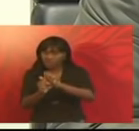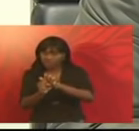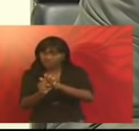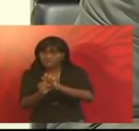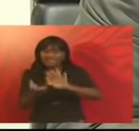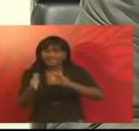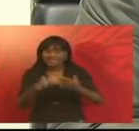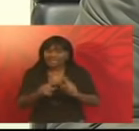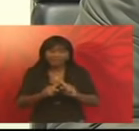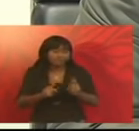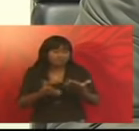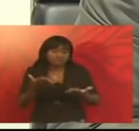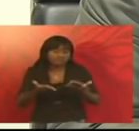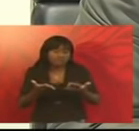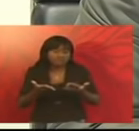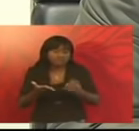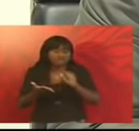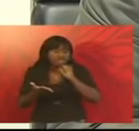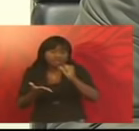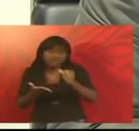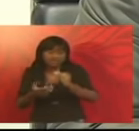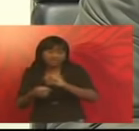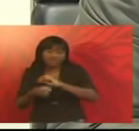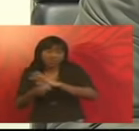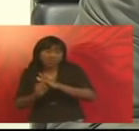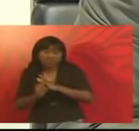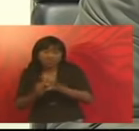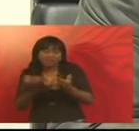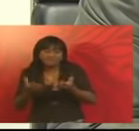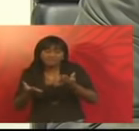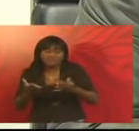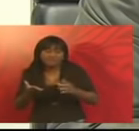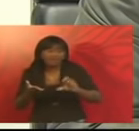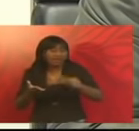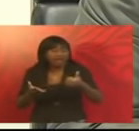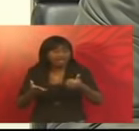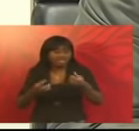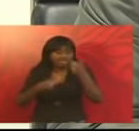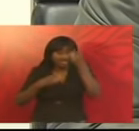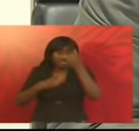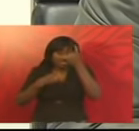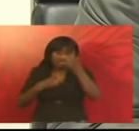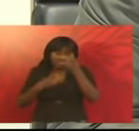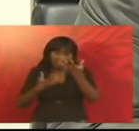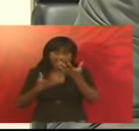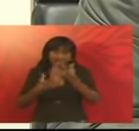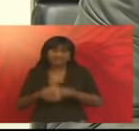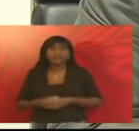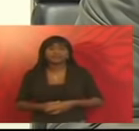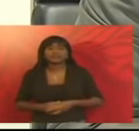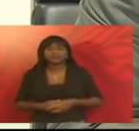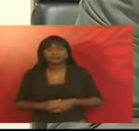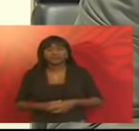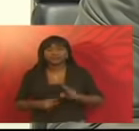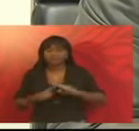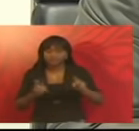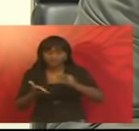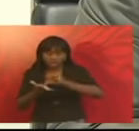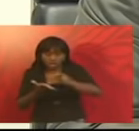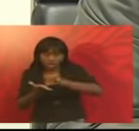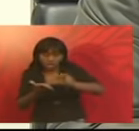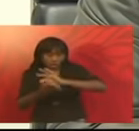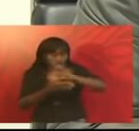necessarily be the cause of death, although in most cases the deaths that reach us as COVID-19 deaths are those that have come out of